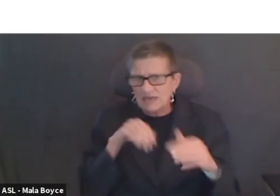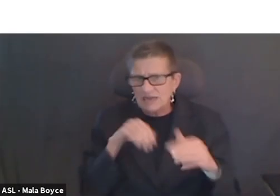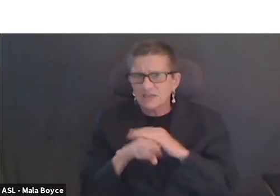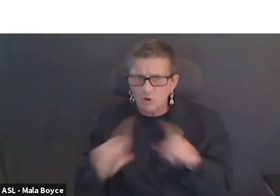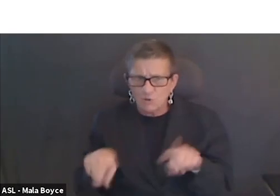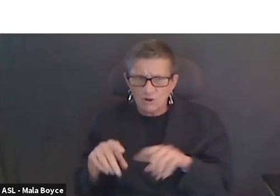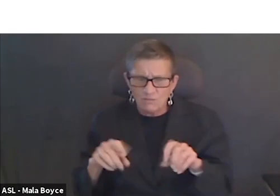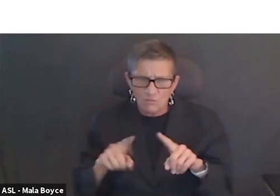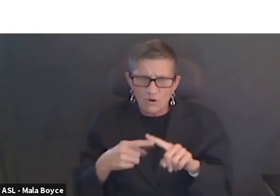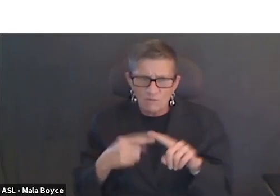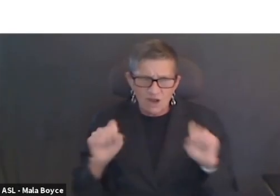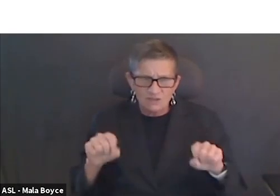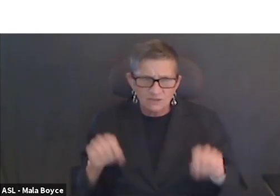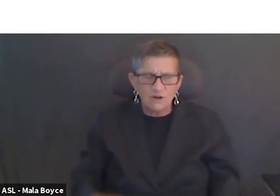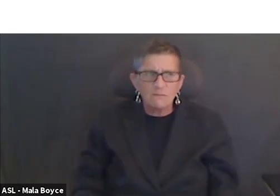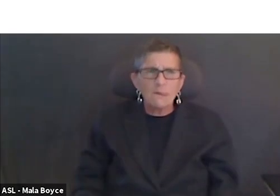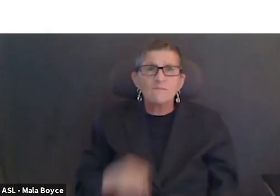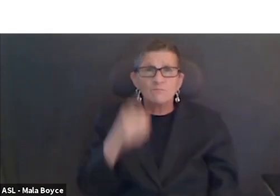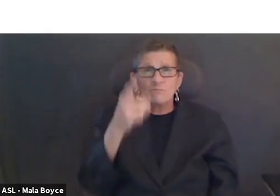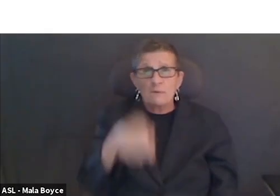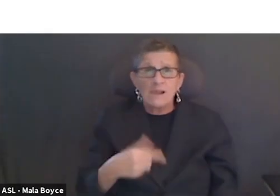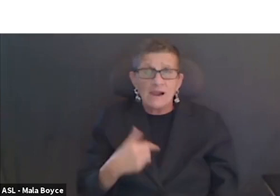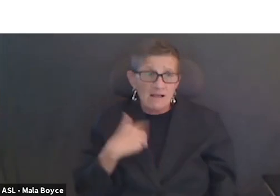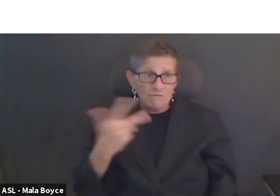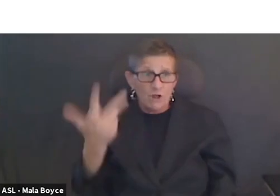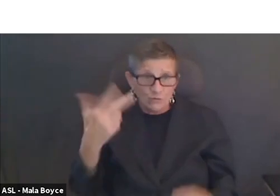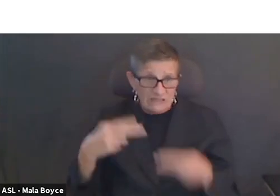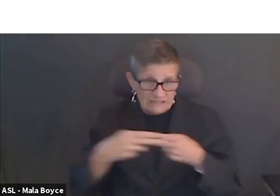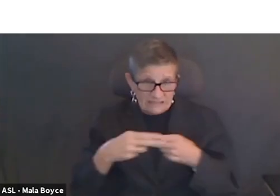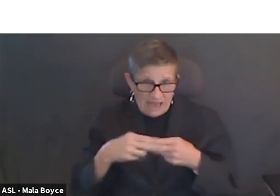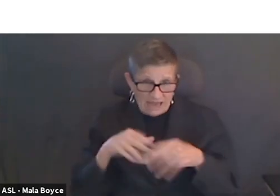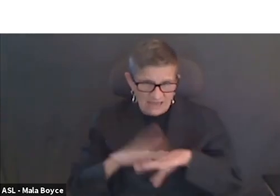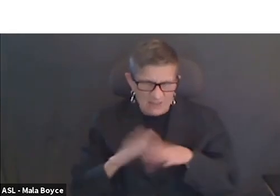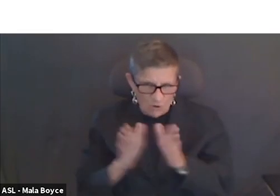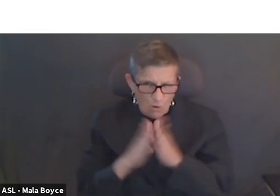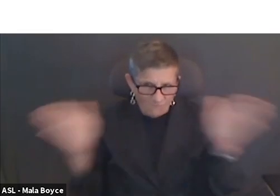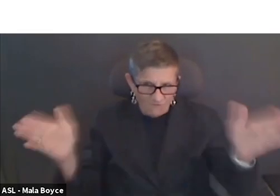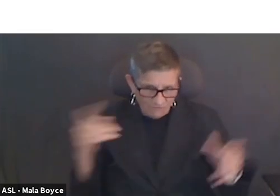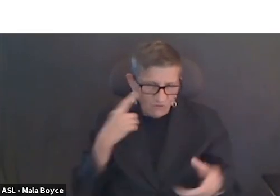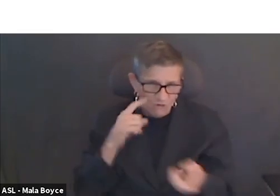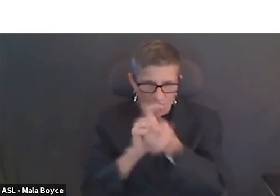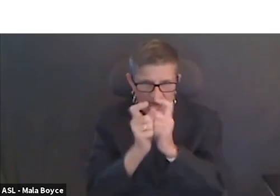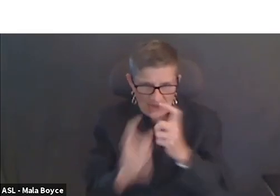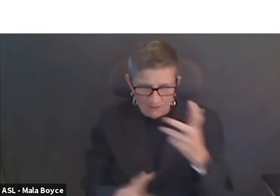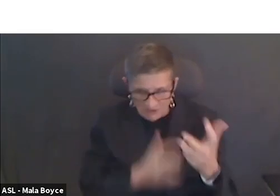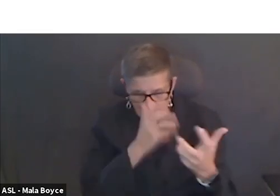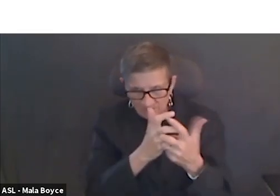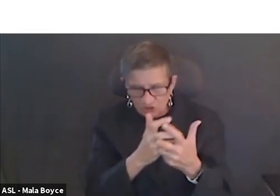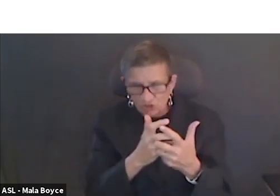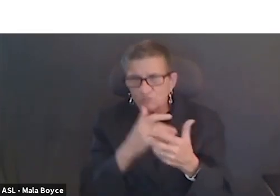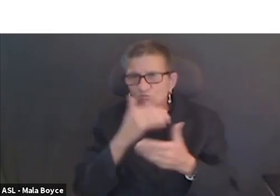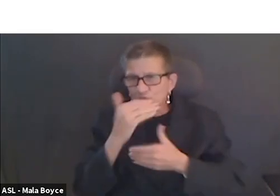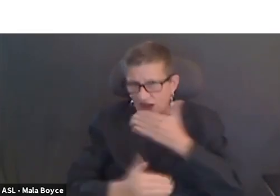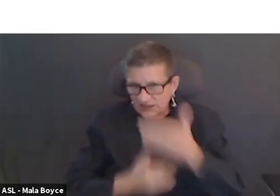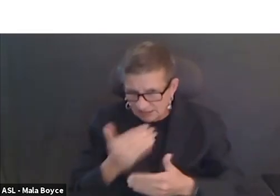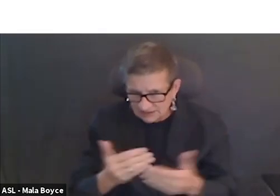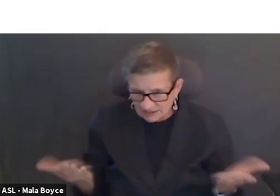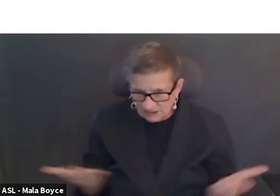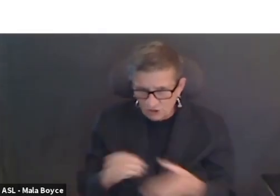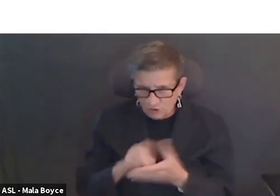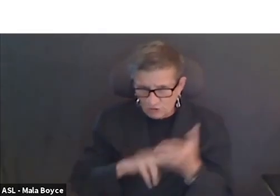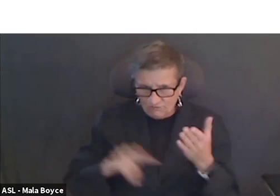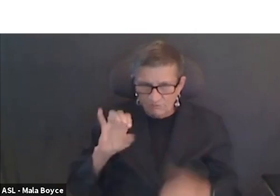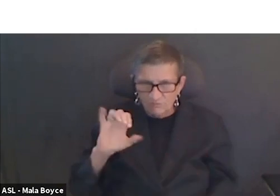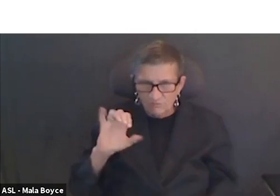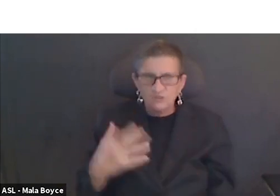So the overview, I have three slides here on the overview of accommodation processes at the university. The first is